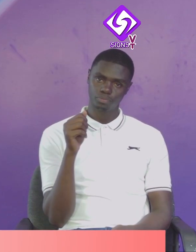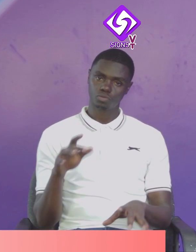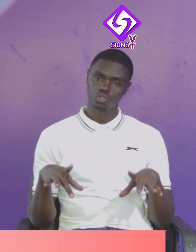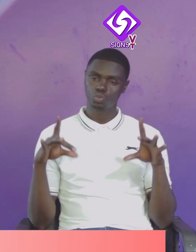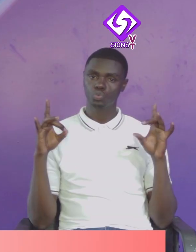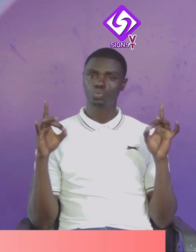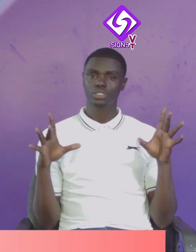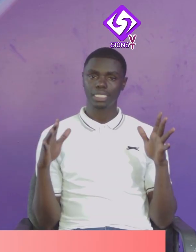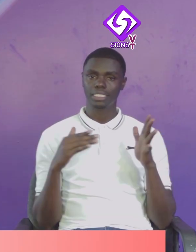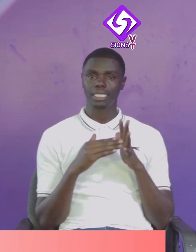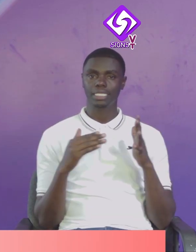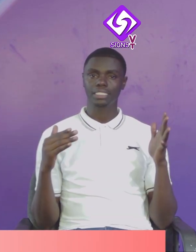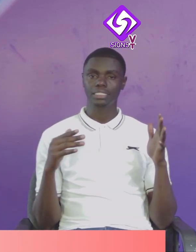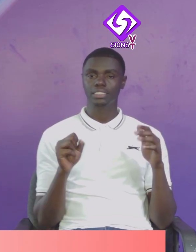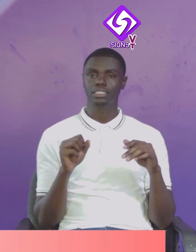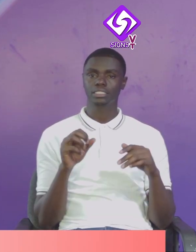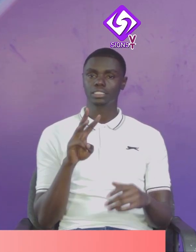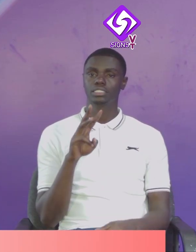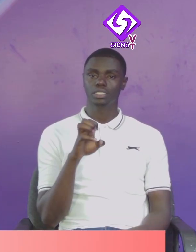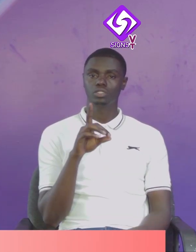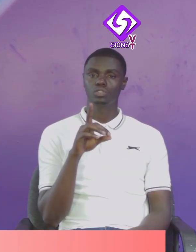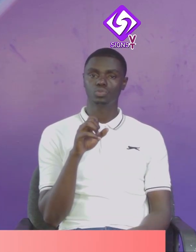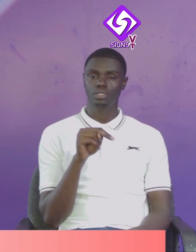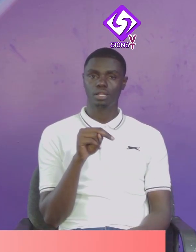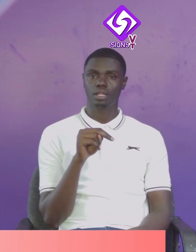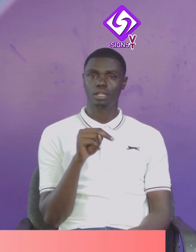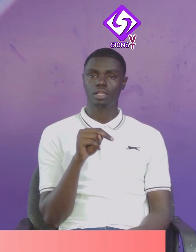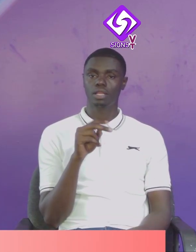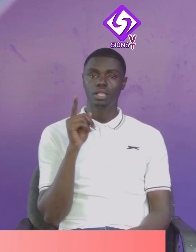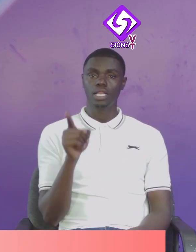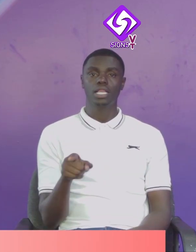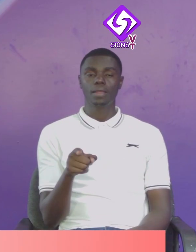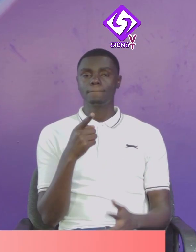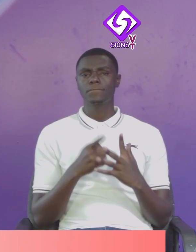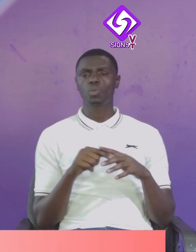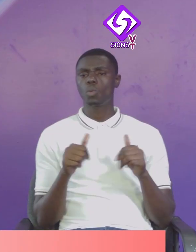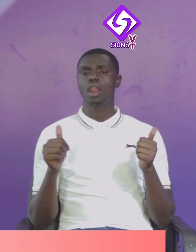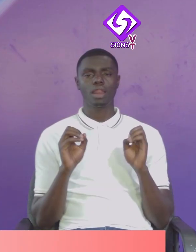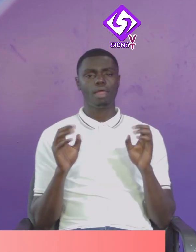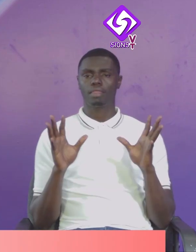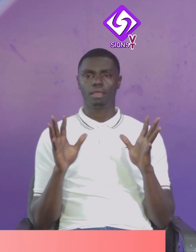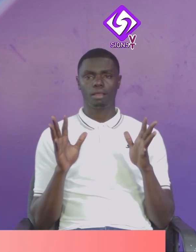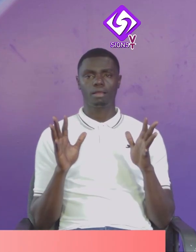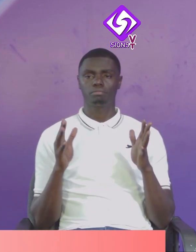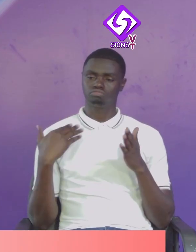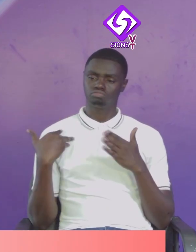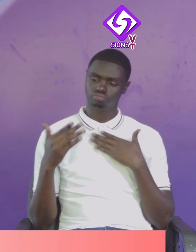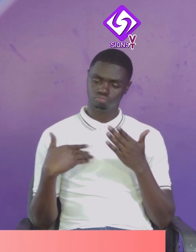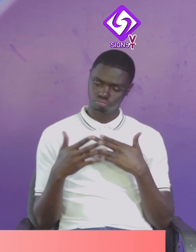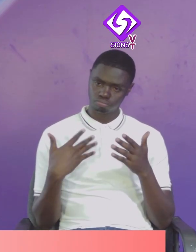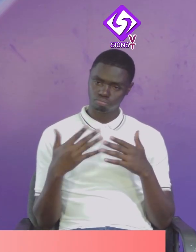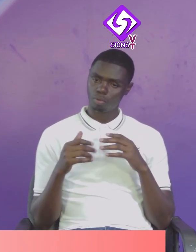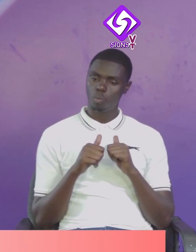very interesting because Sweden, despite them not starting off really well in this particular